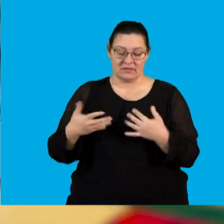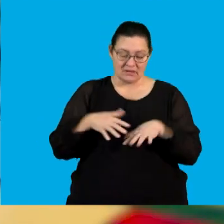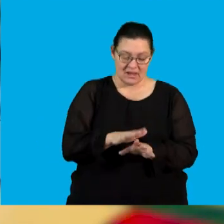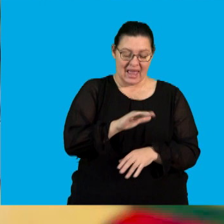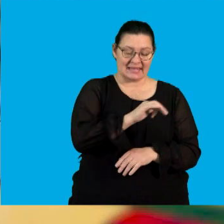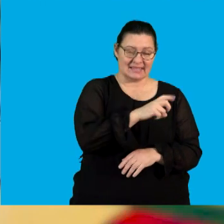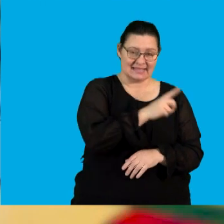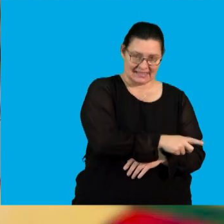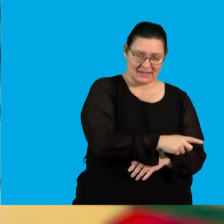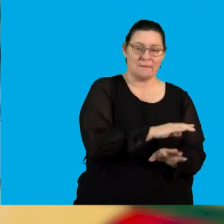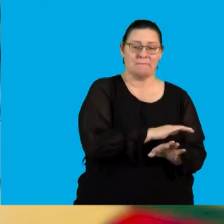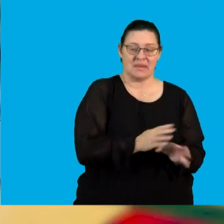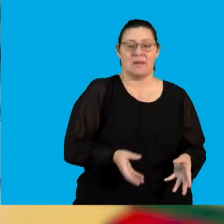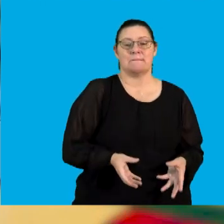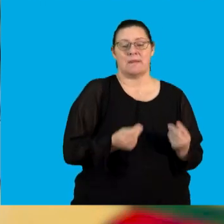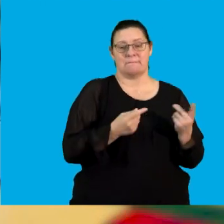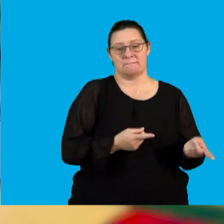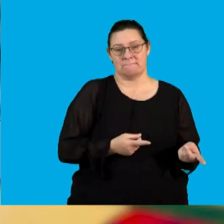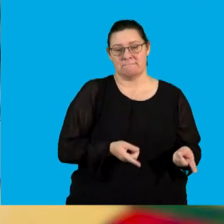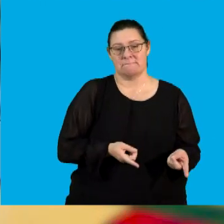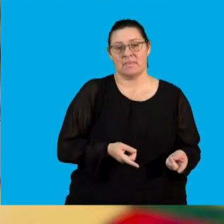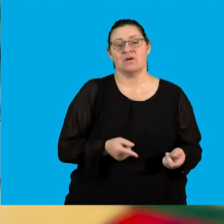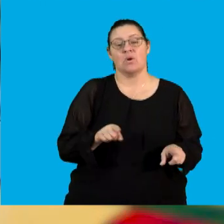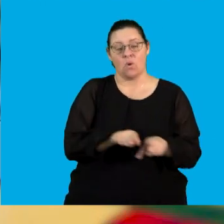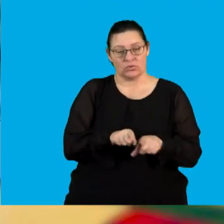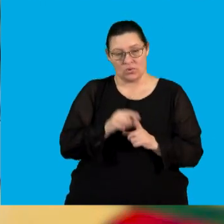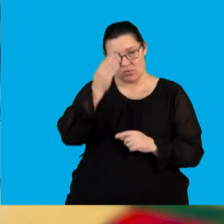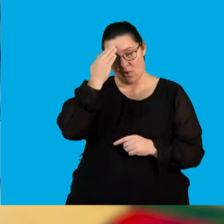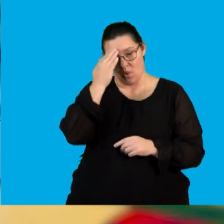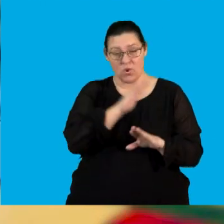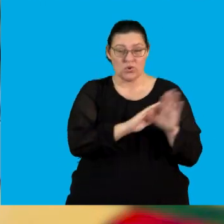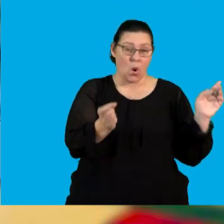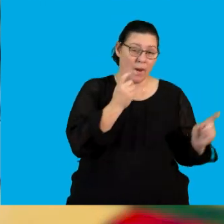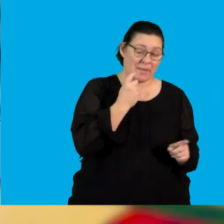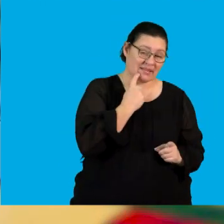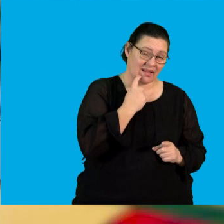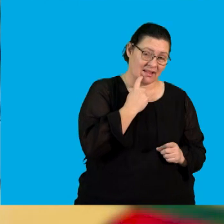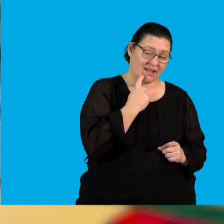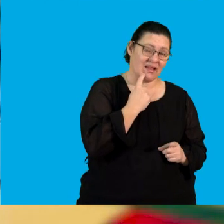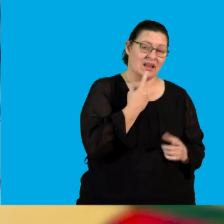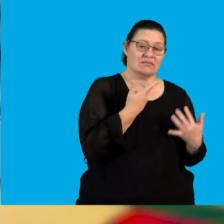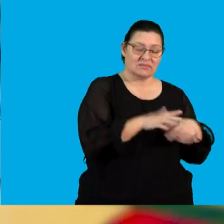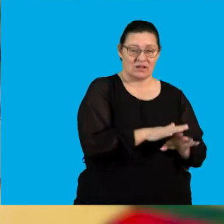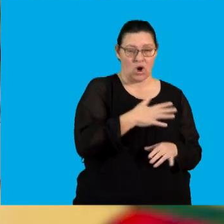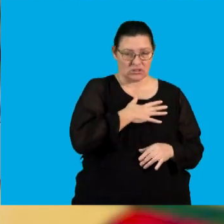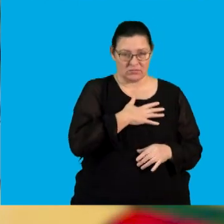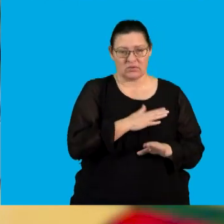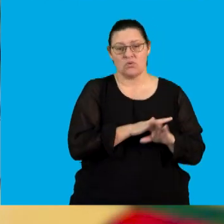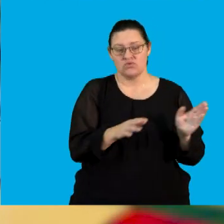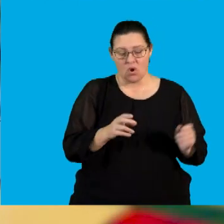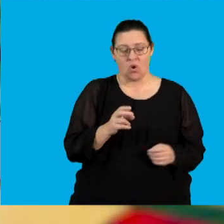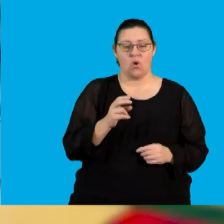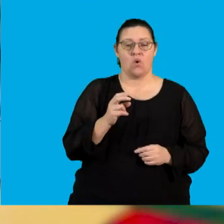oxide reacting with acid, we know what happens. We also know what happens now when our non-metal reacts with oxygen, it forms